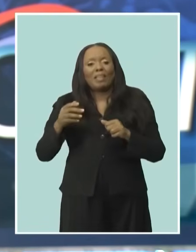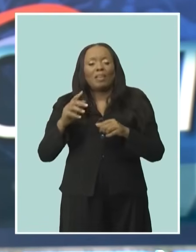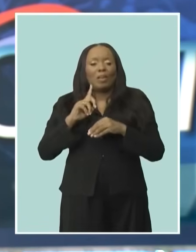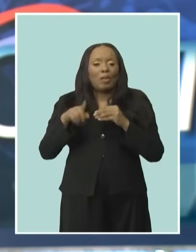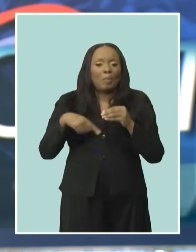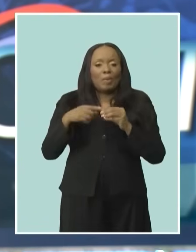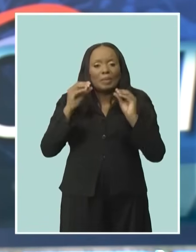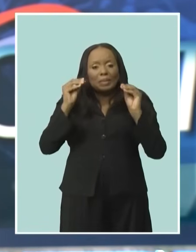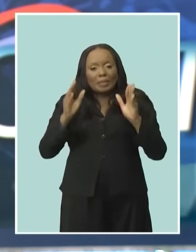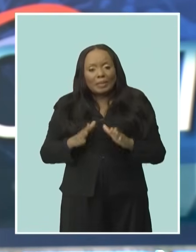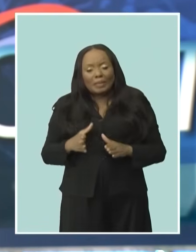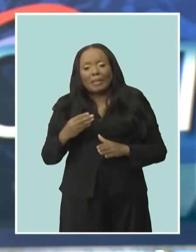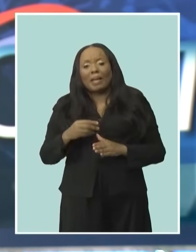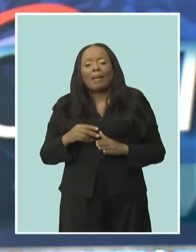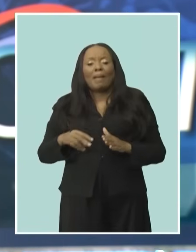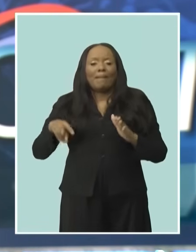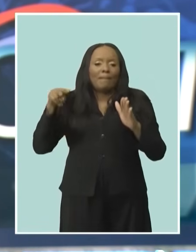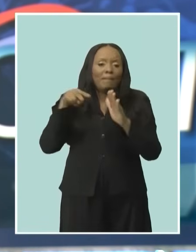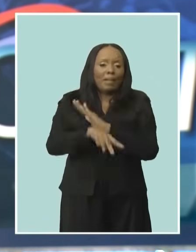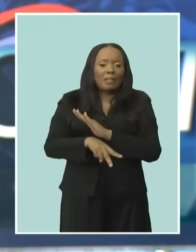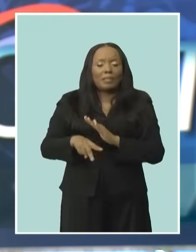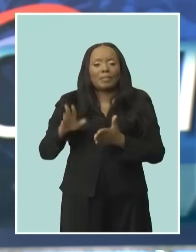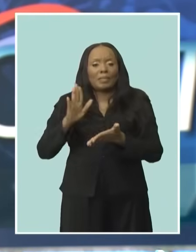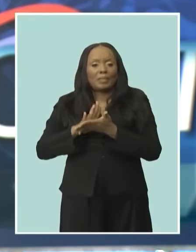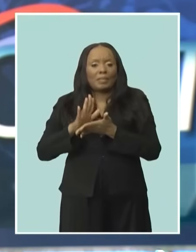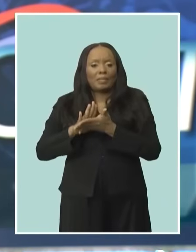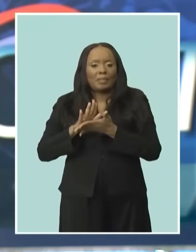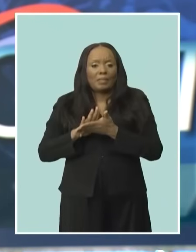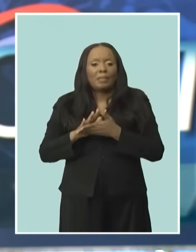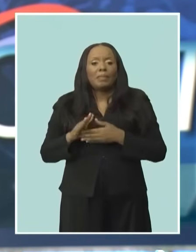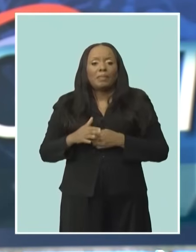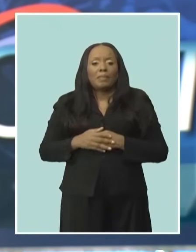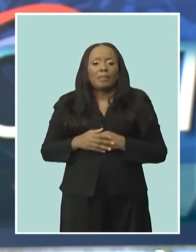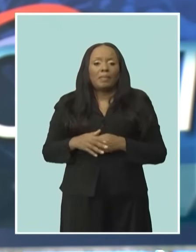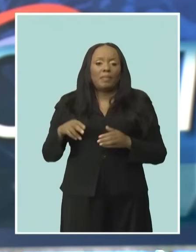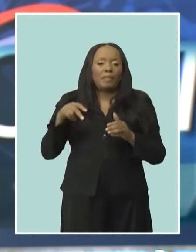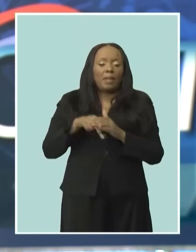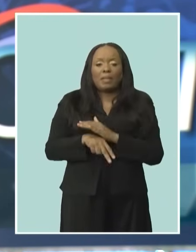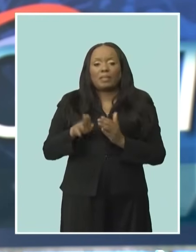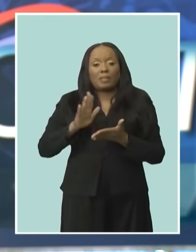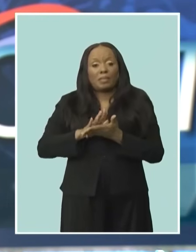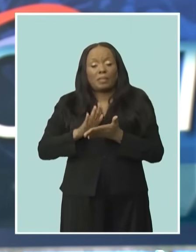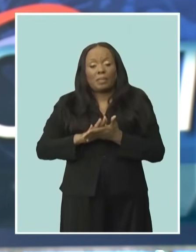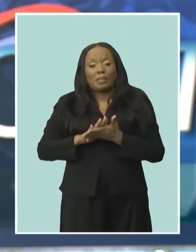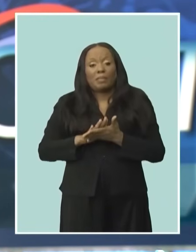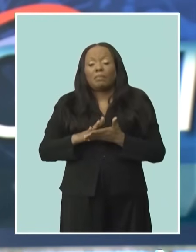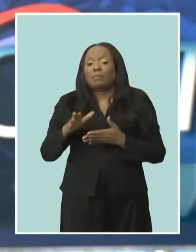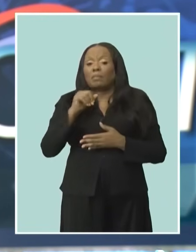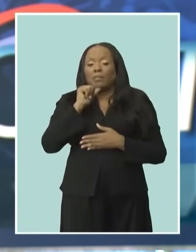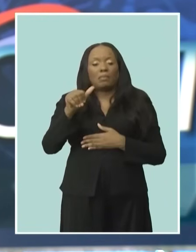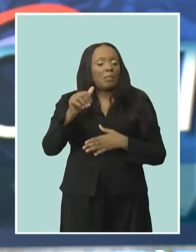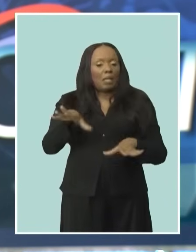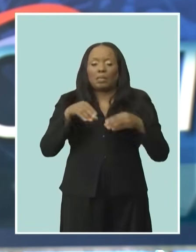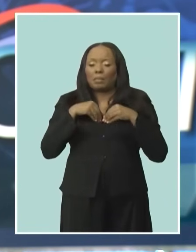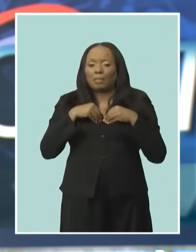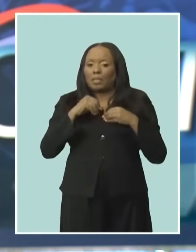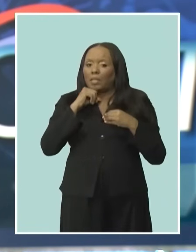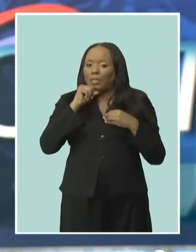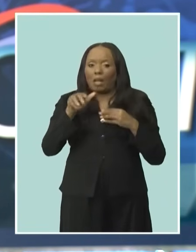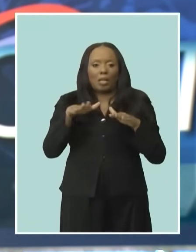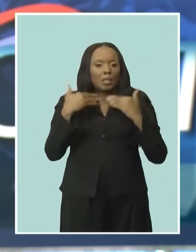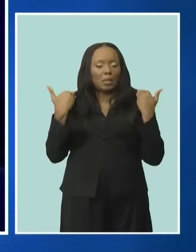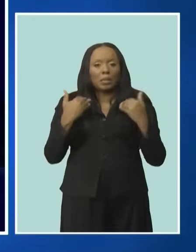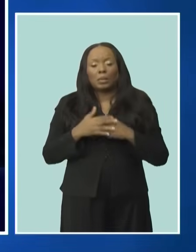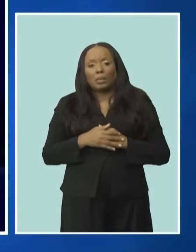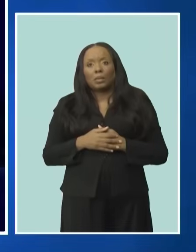educators, including violence in schools. Minister Blackman says violence in schools is simply unacceptable.